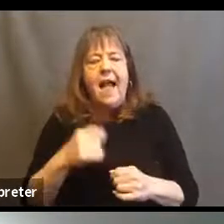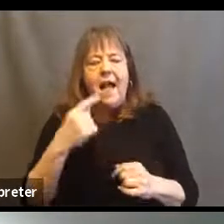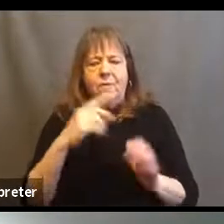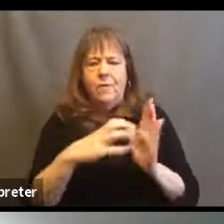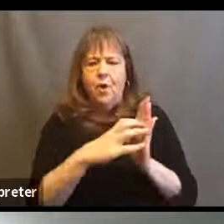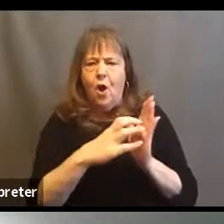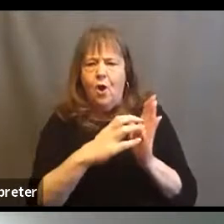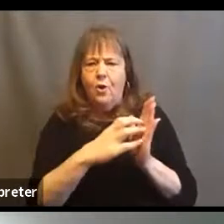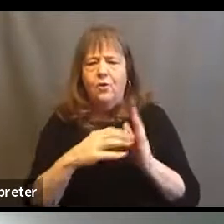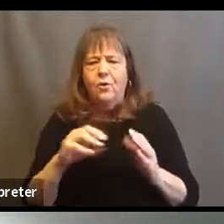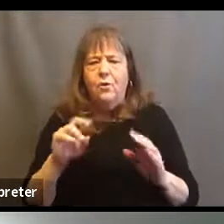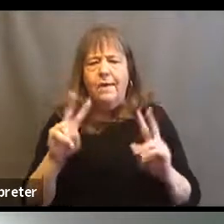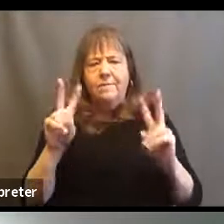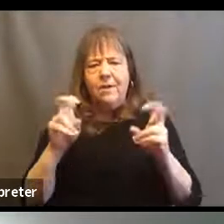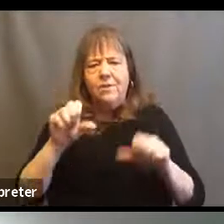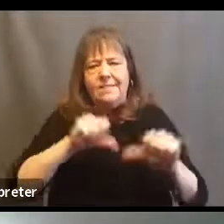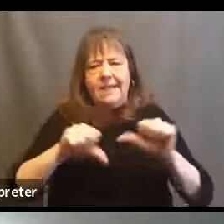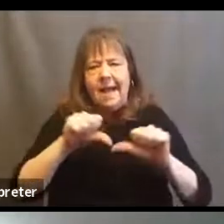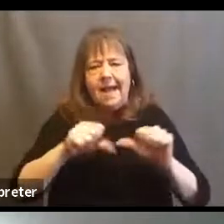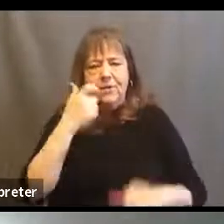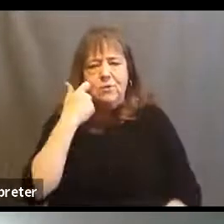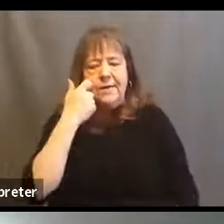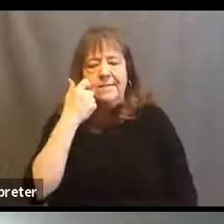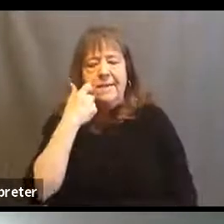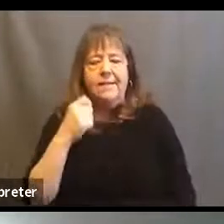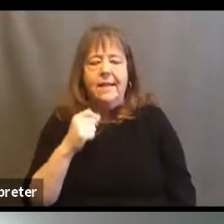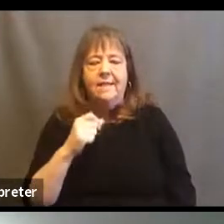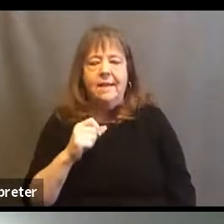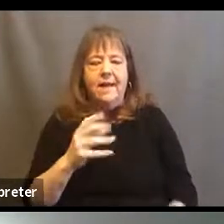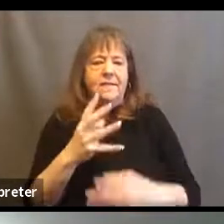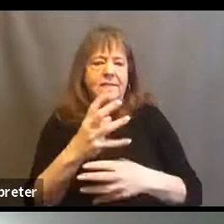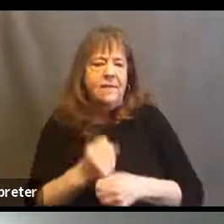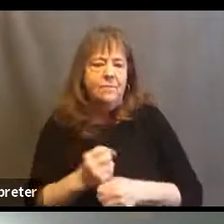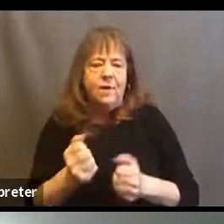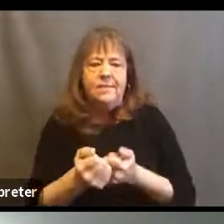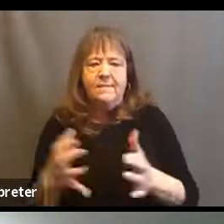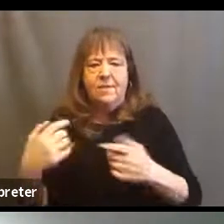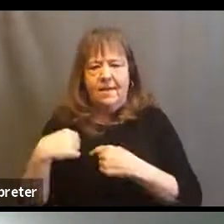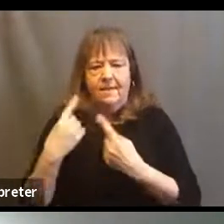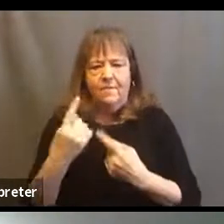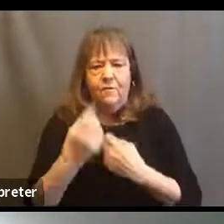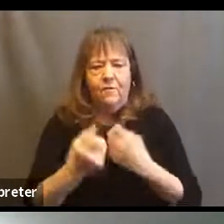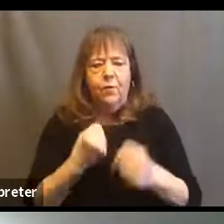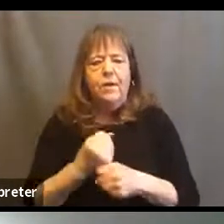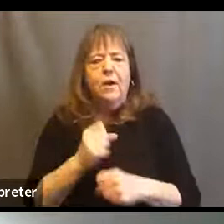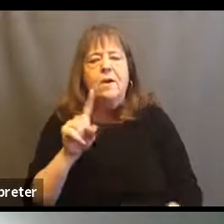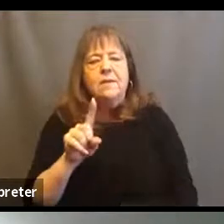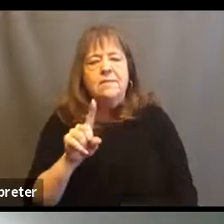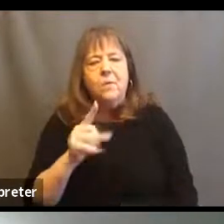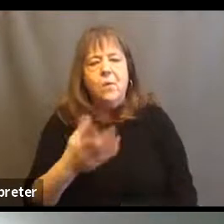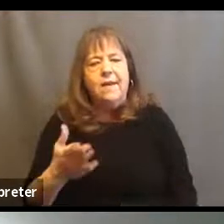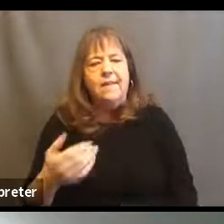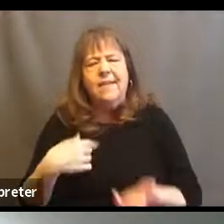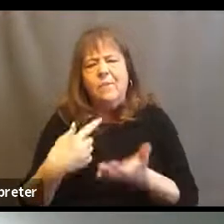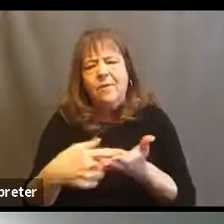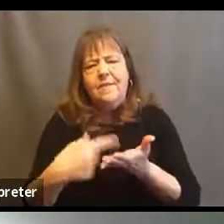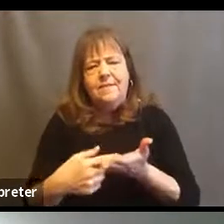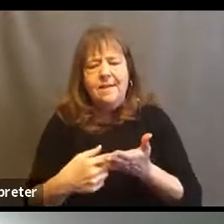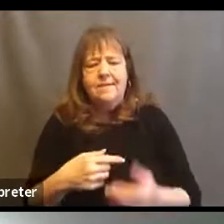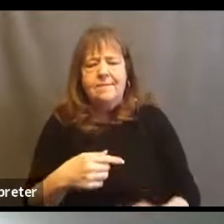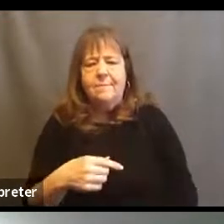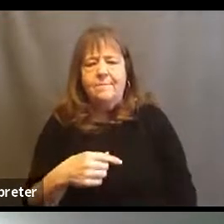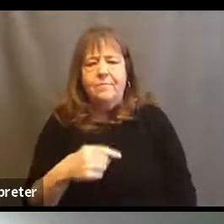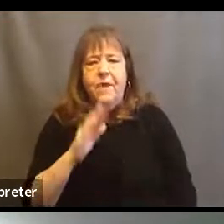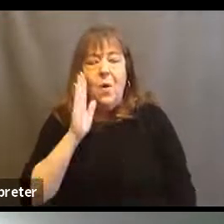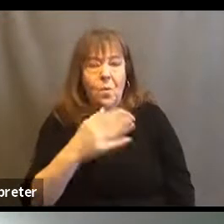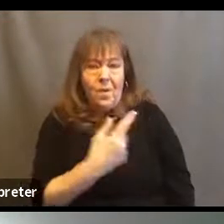nice summary of where we are and where we've been over this past year. And one of the questions that we've had is whether vaccination will